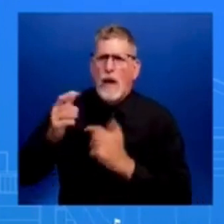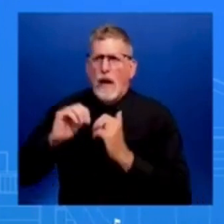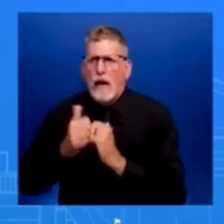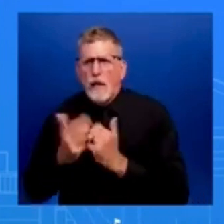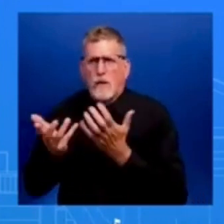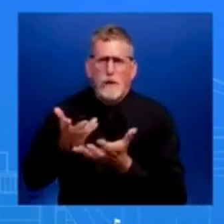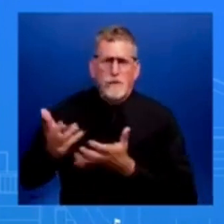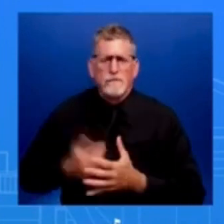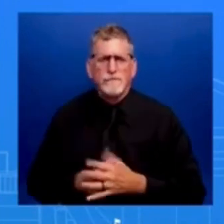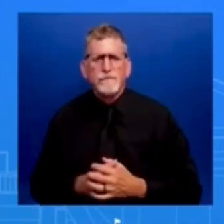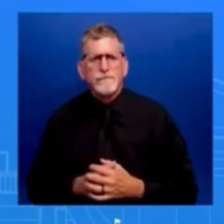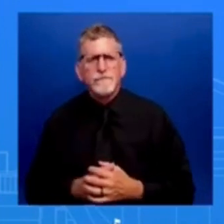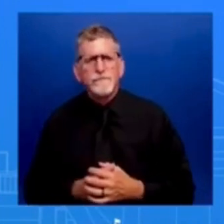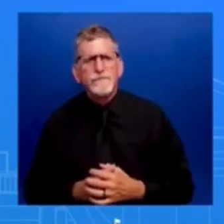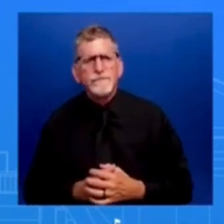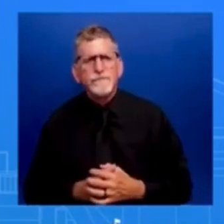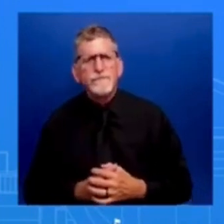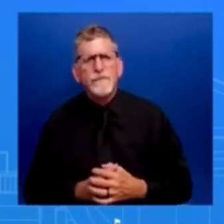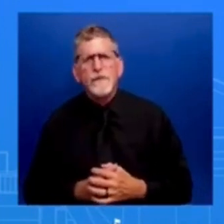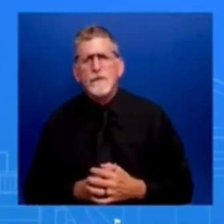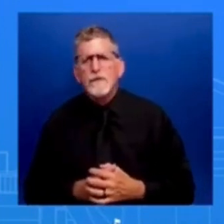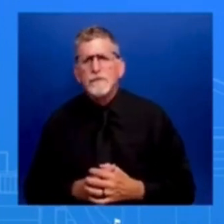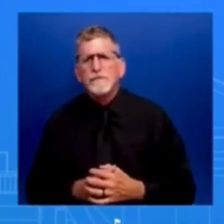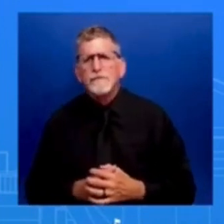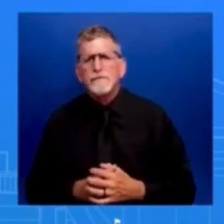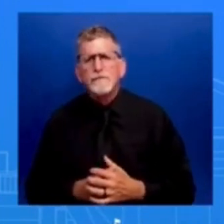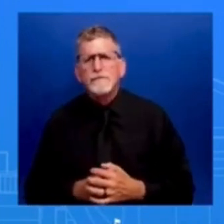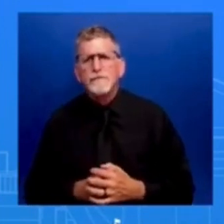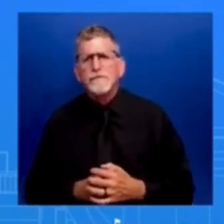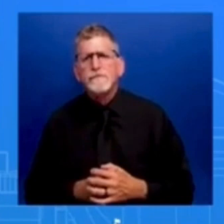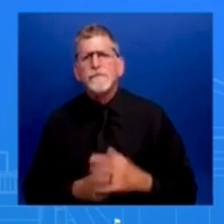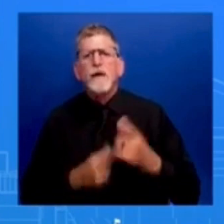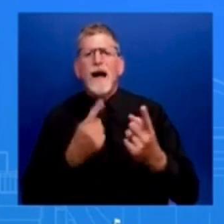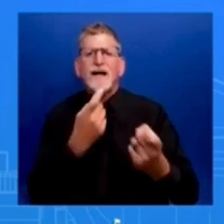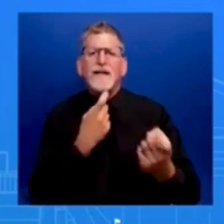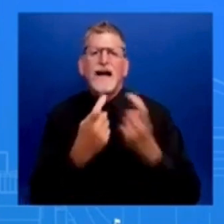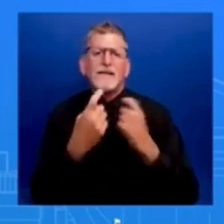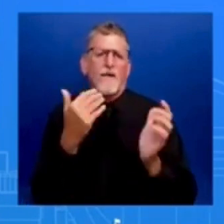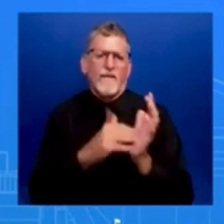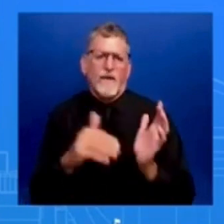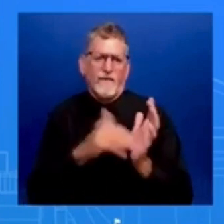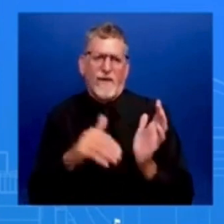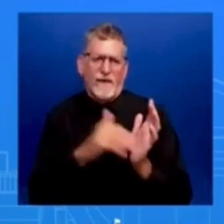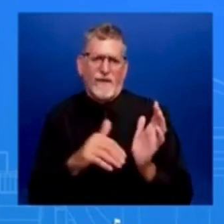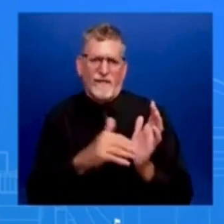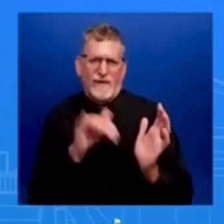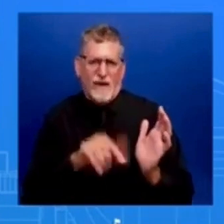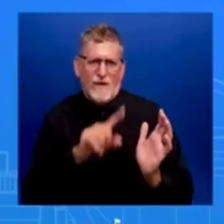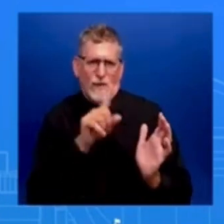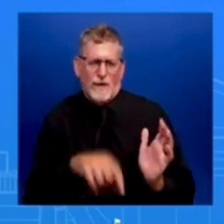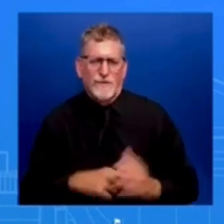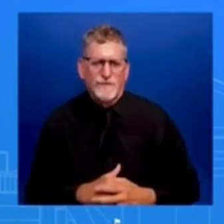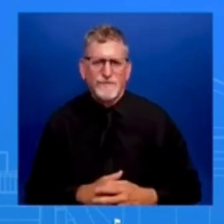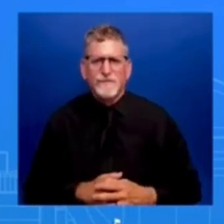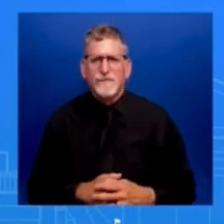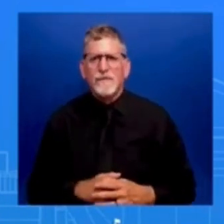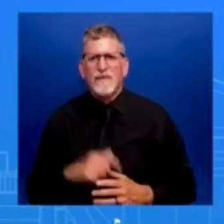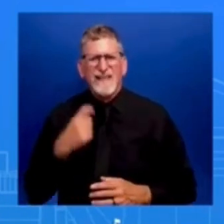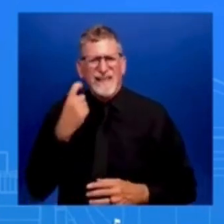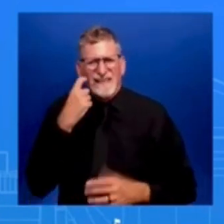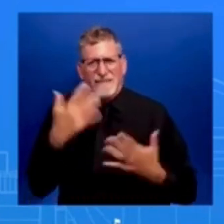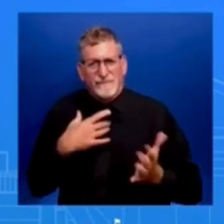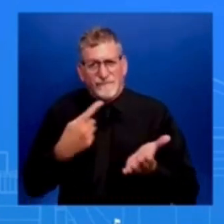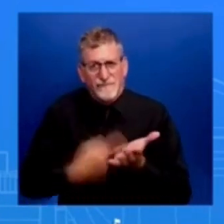multiple times, and you have a president who, I just went through his unity agenda, what we've been able to do in a bipartisan